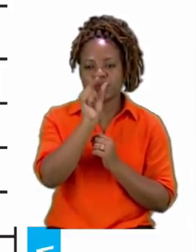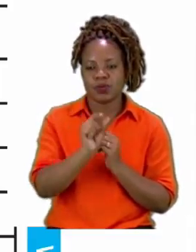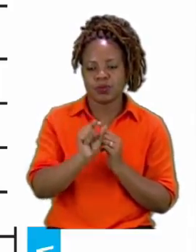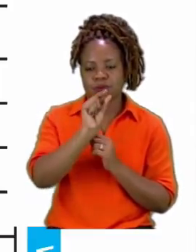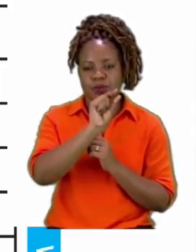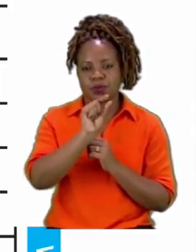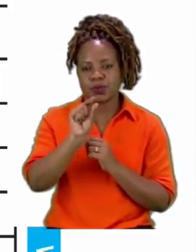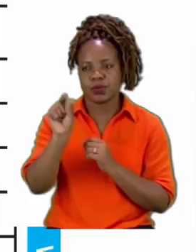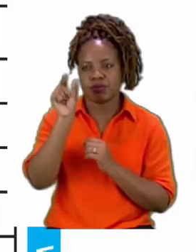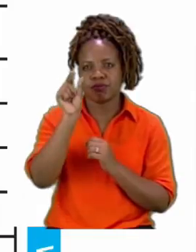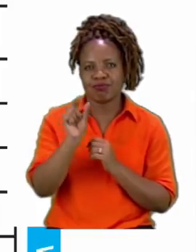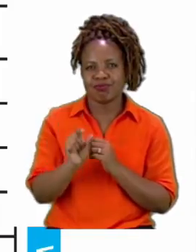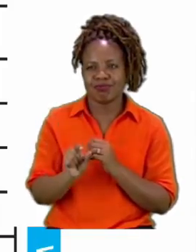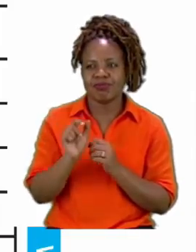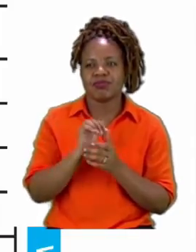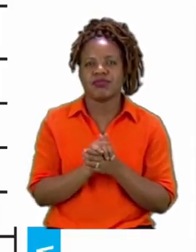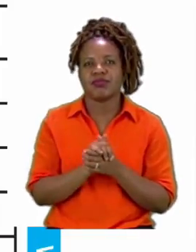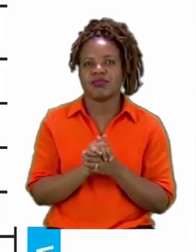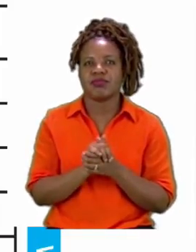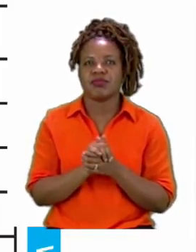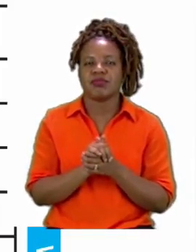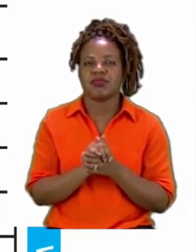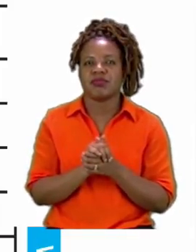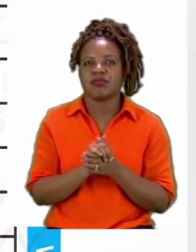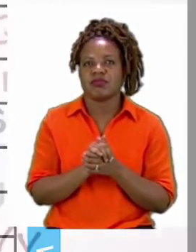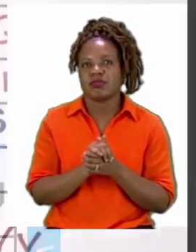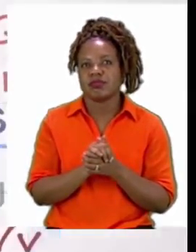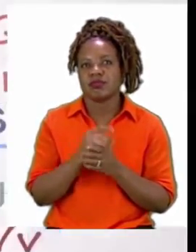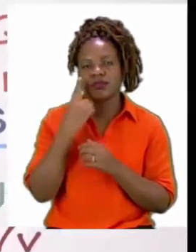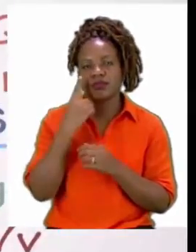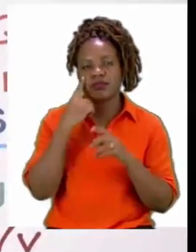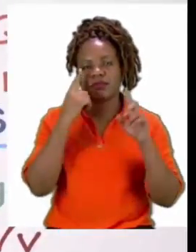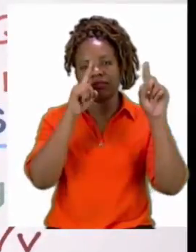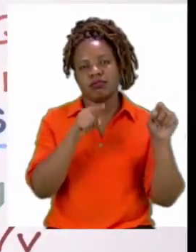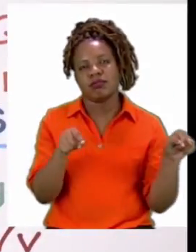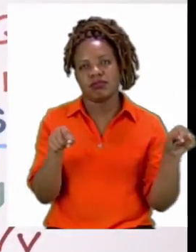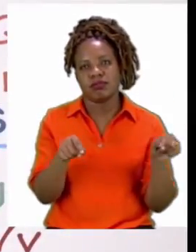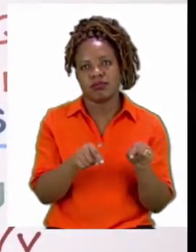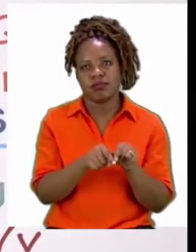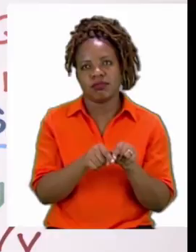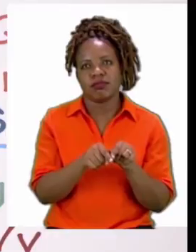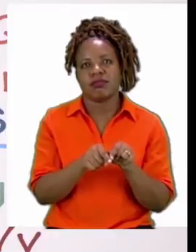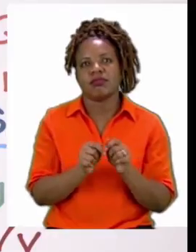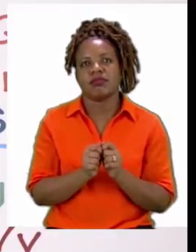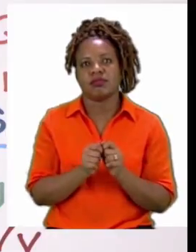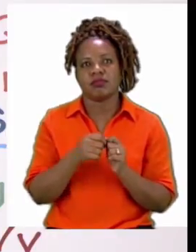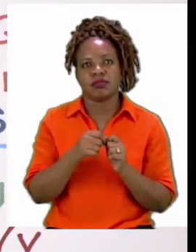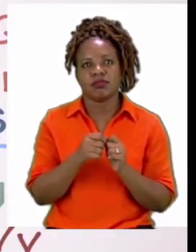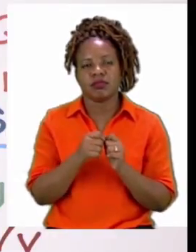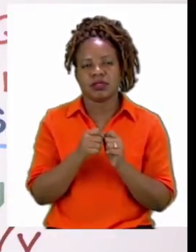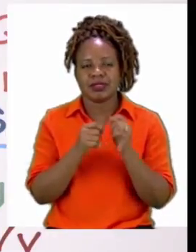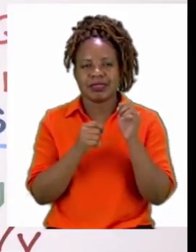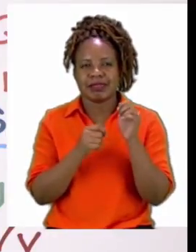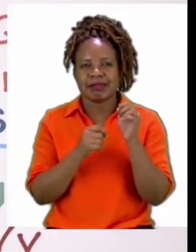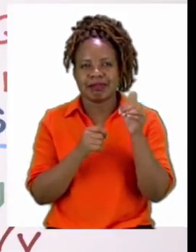explain what each one means. So let's take a look at the board. Now, as you can see, in the corner,